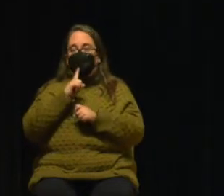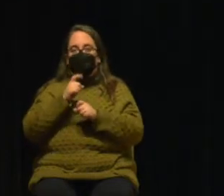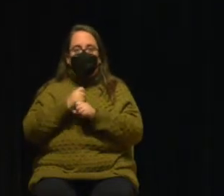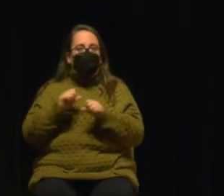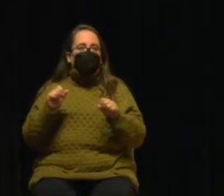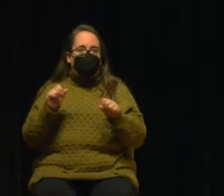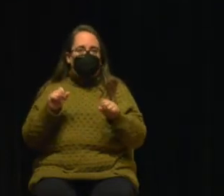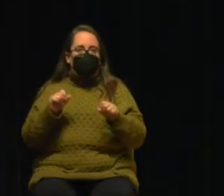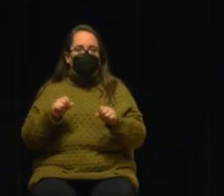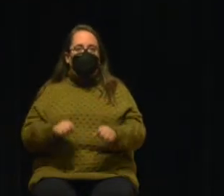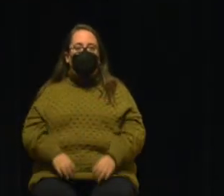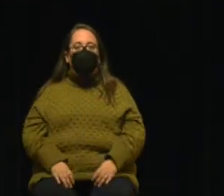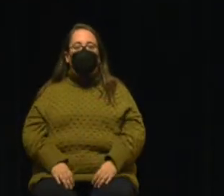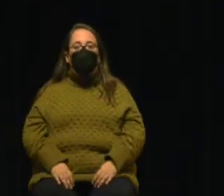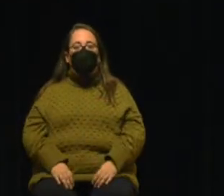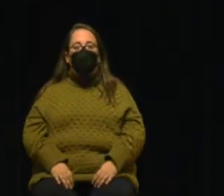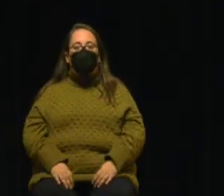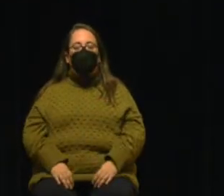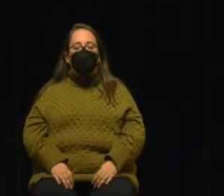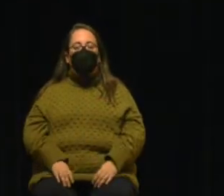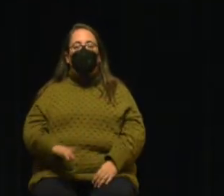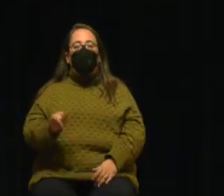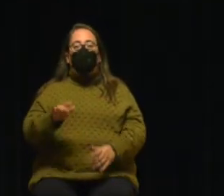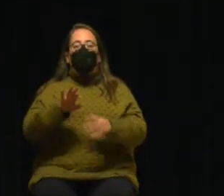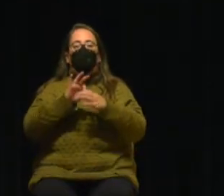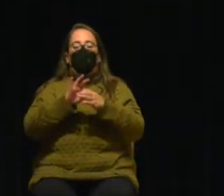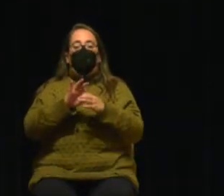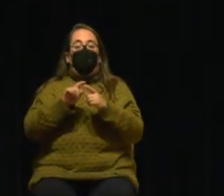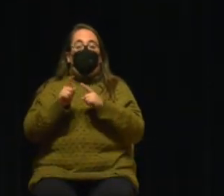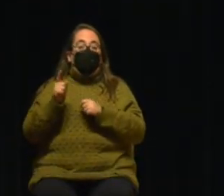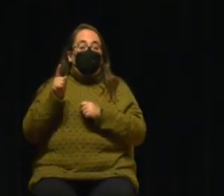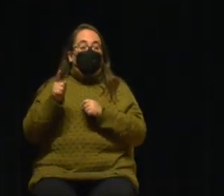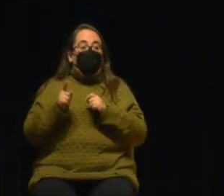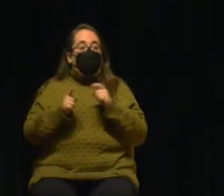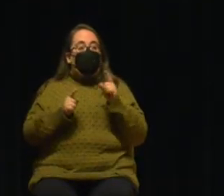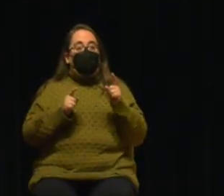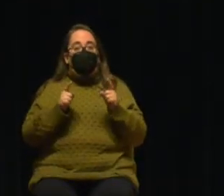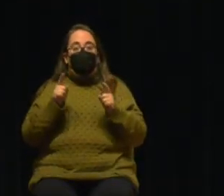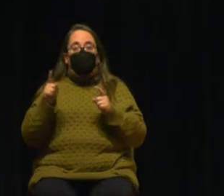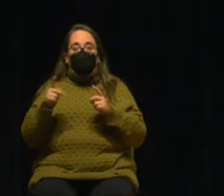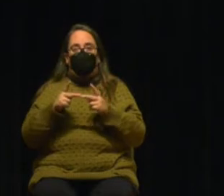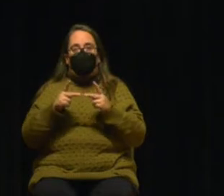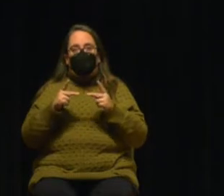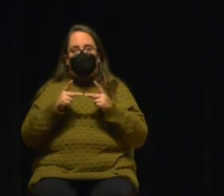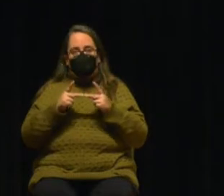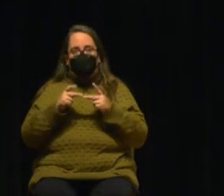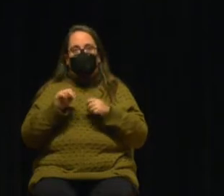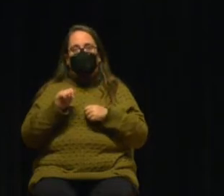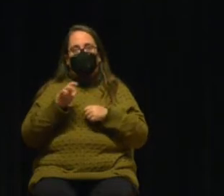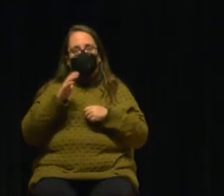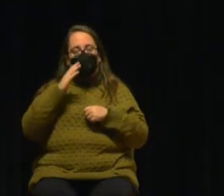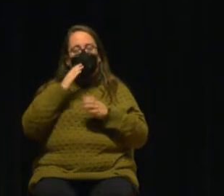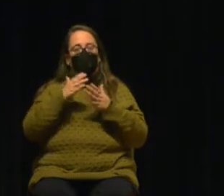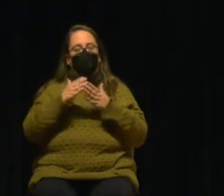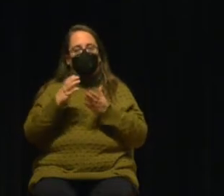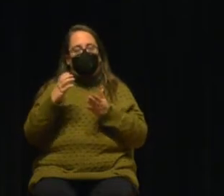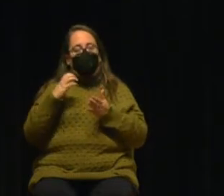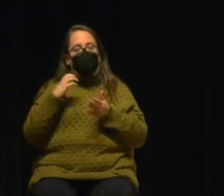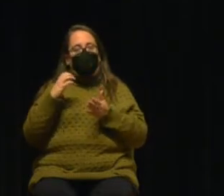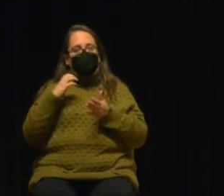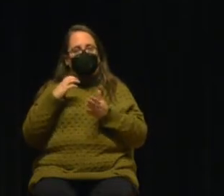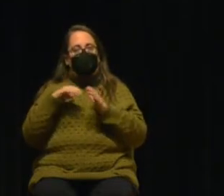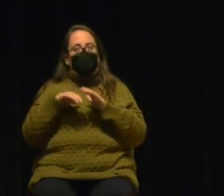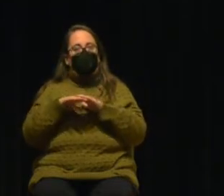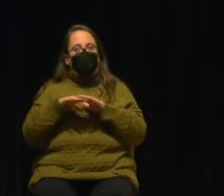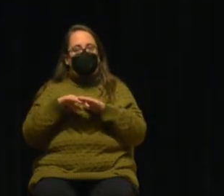safe. He also had connections in faraway places. Still knew ship captains who traveled in and